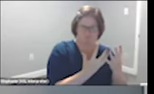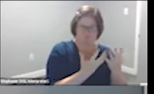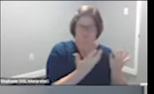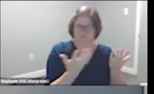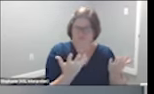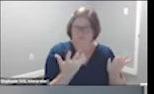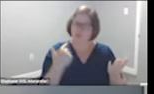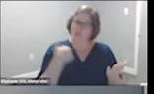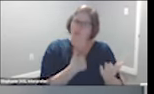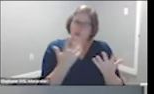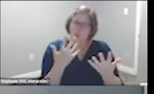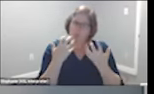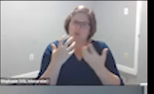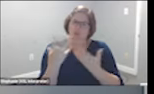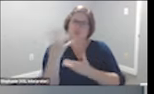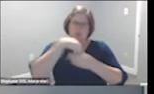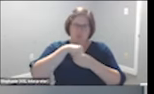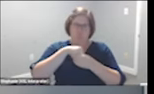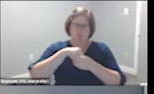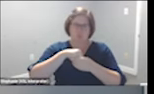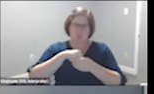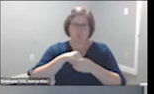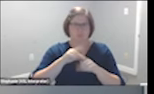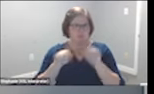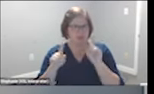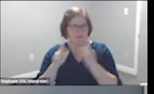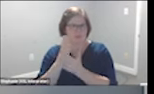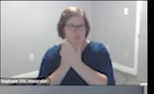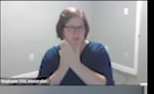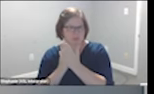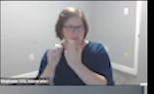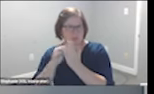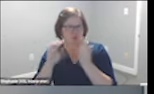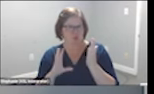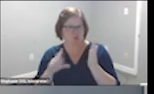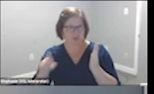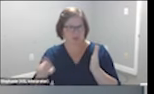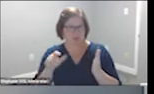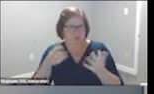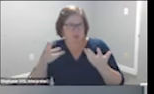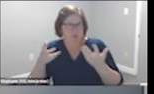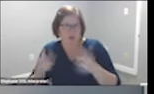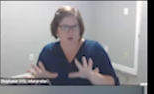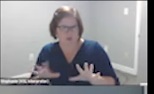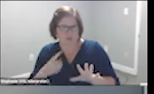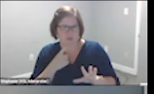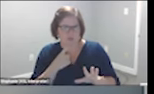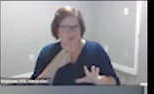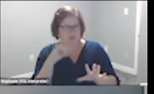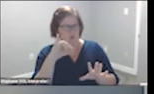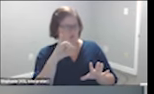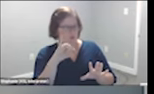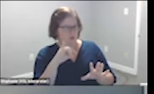want that inclusive model. At the same time, some students are not eager to be like, oh, I'm X, this person, and